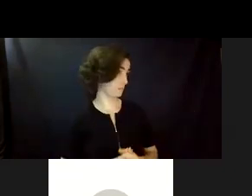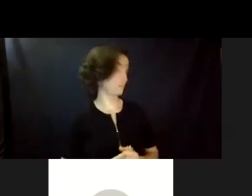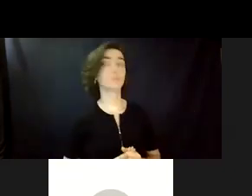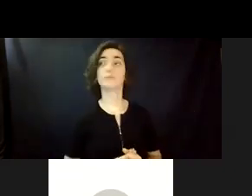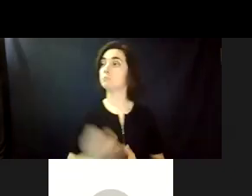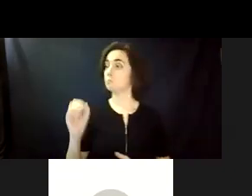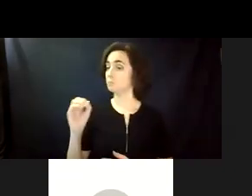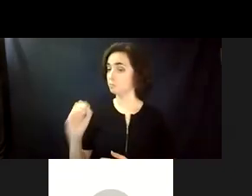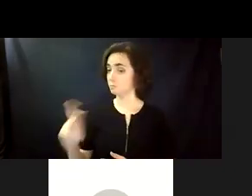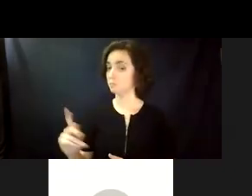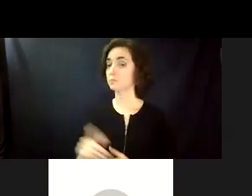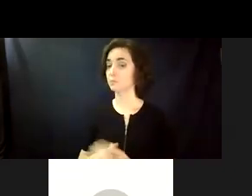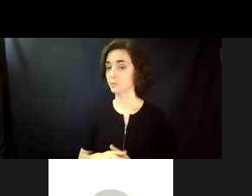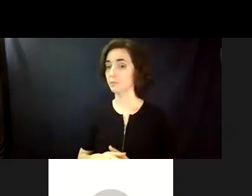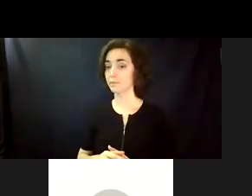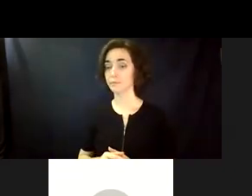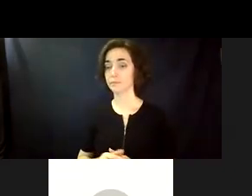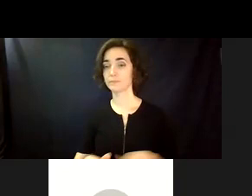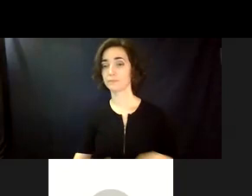Okay.